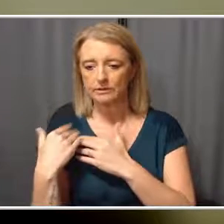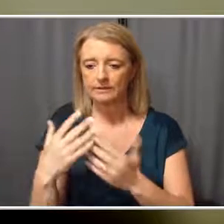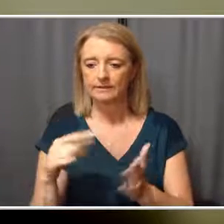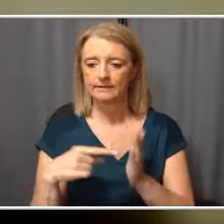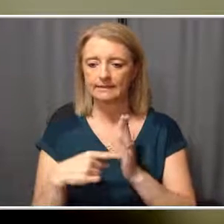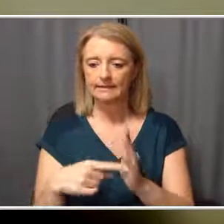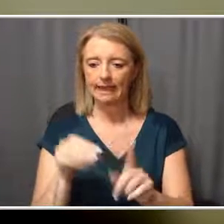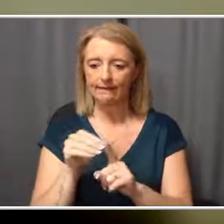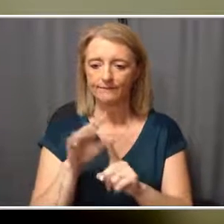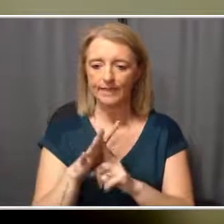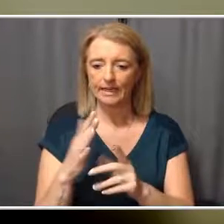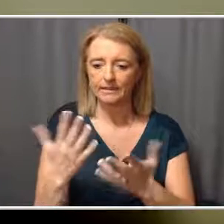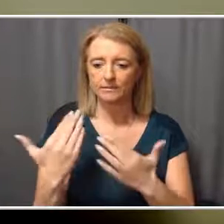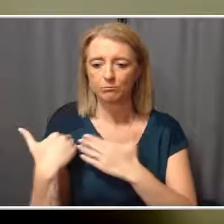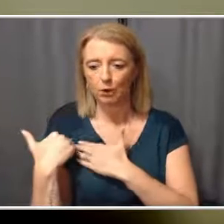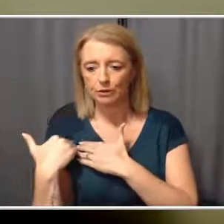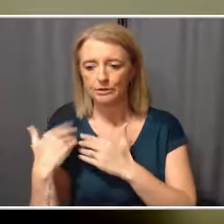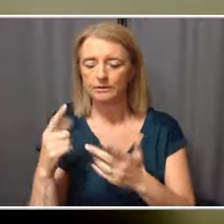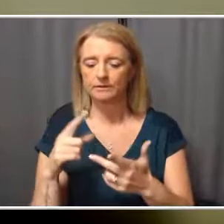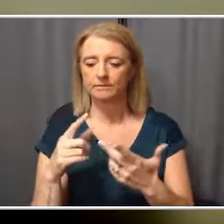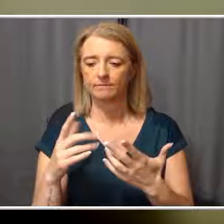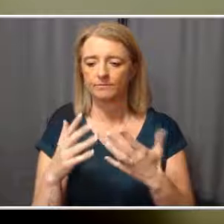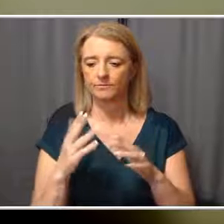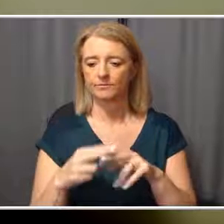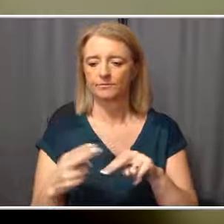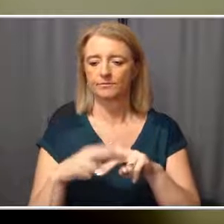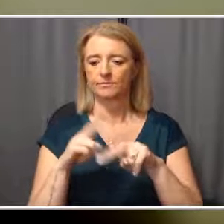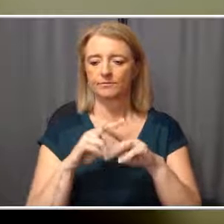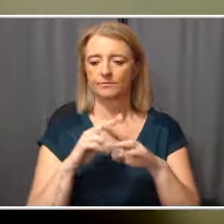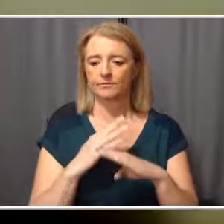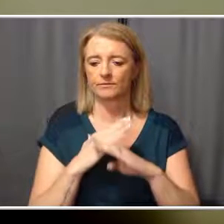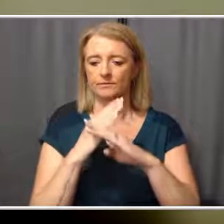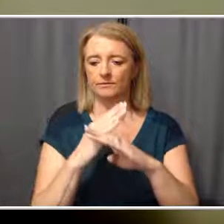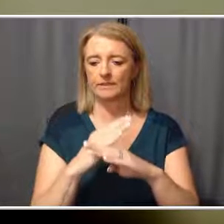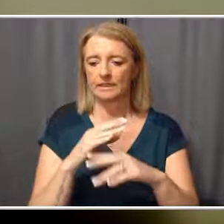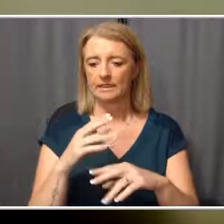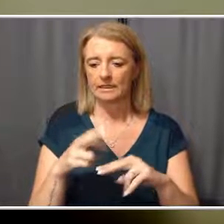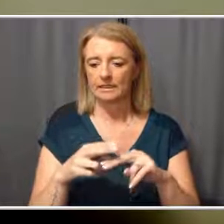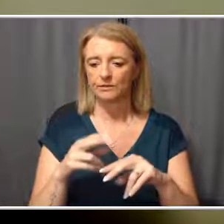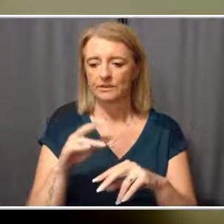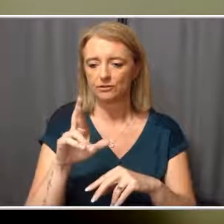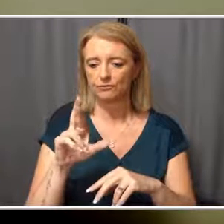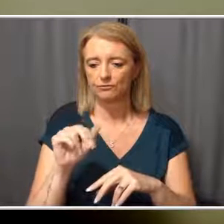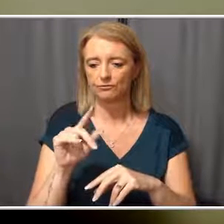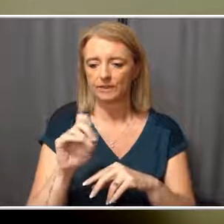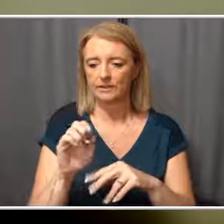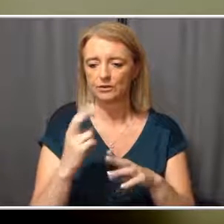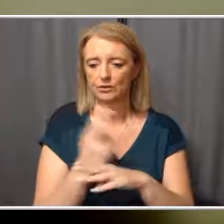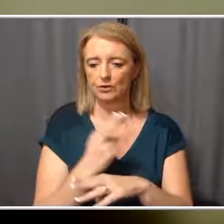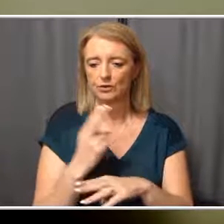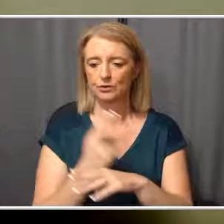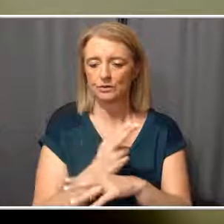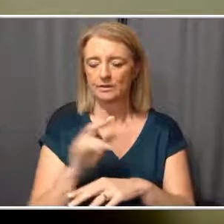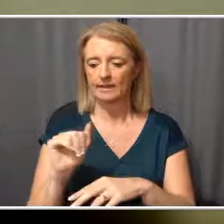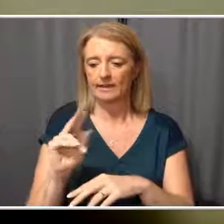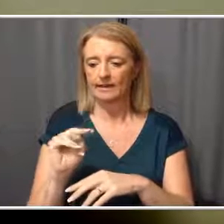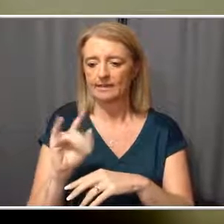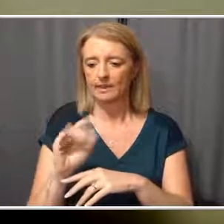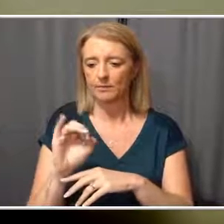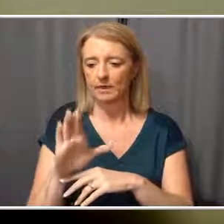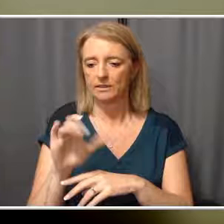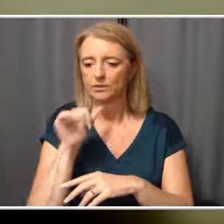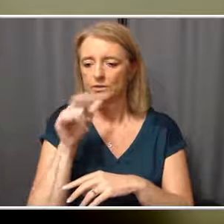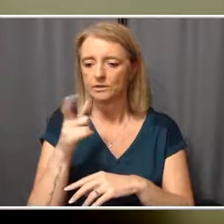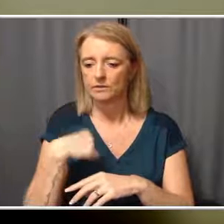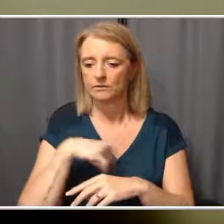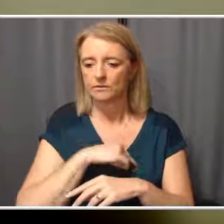illness. Great. Thanks, Dr. Hawkinson. You know, judicious use of antibiotics, stewardship, and education of the public is extremely important.